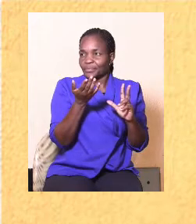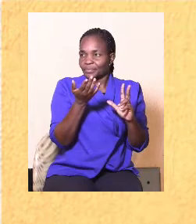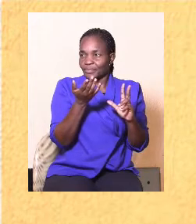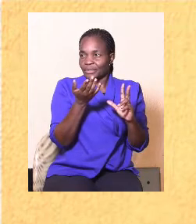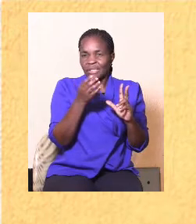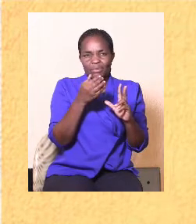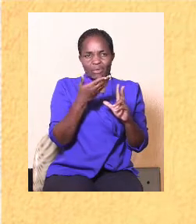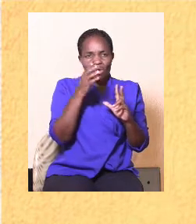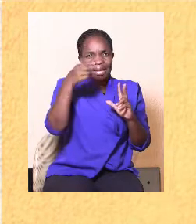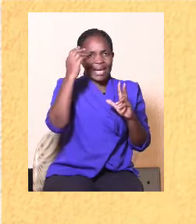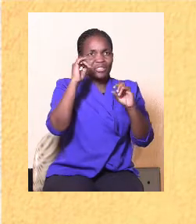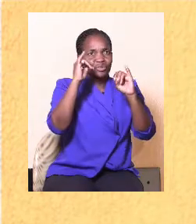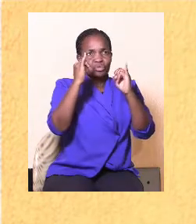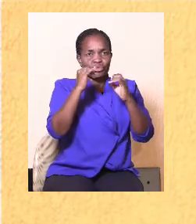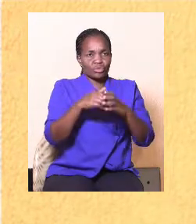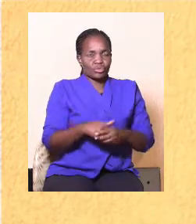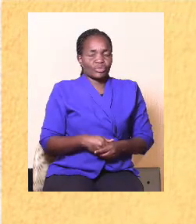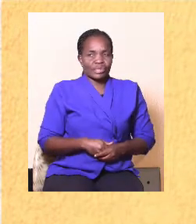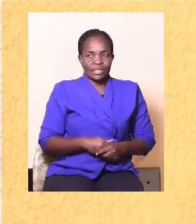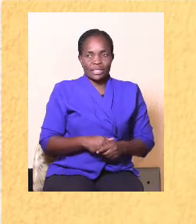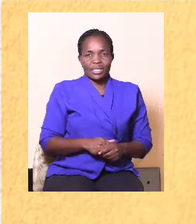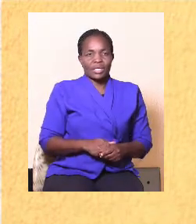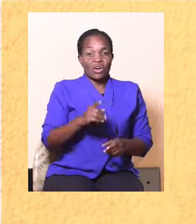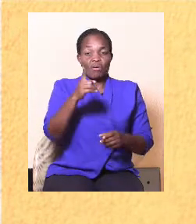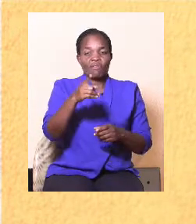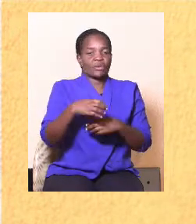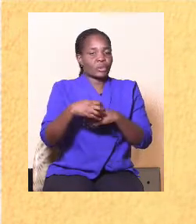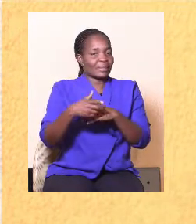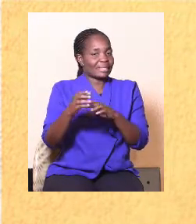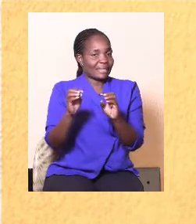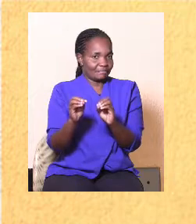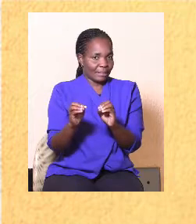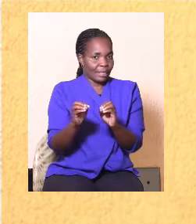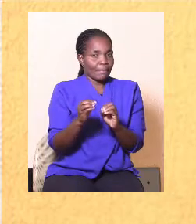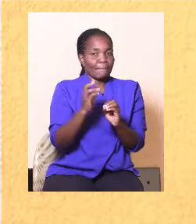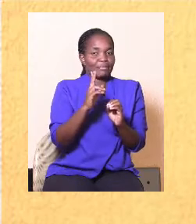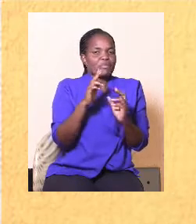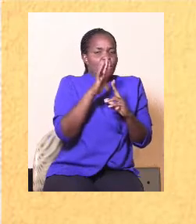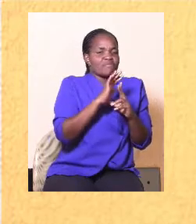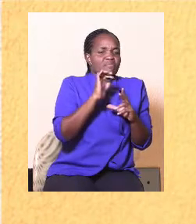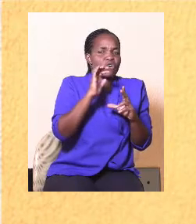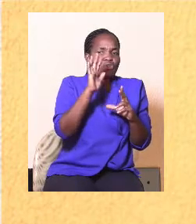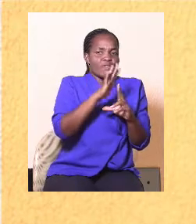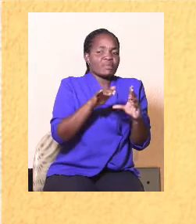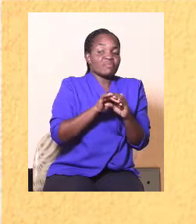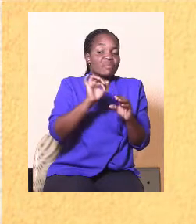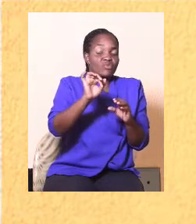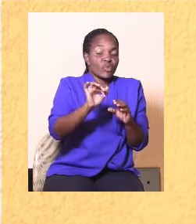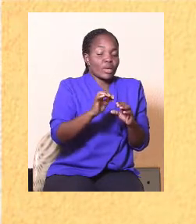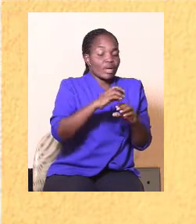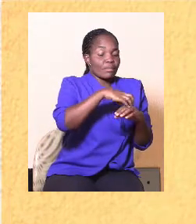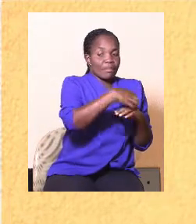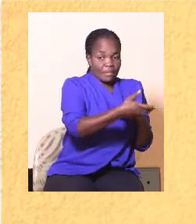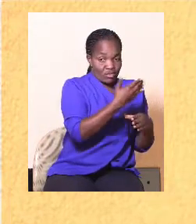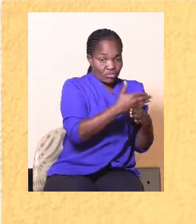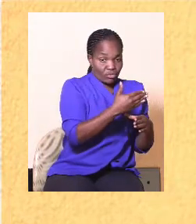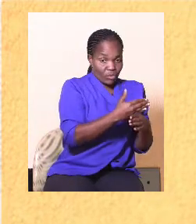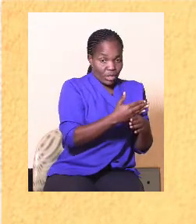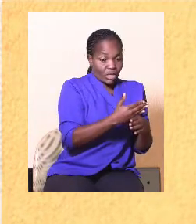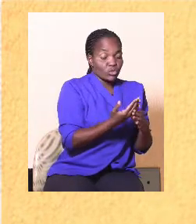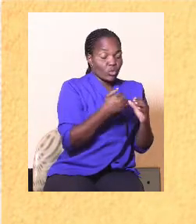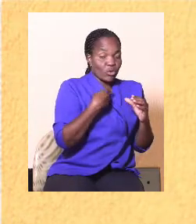did not lose any livelihood. Maybe the person who's supposed to have lost some livelihood, and that's the person we are targeting, not you.